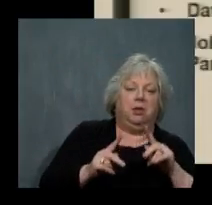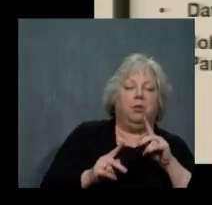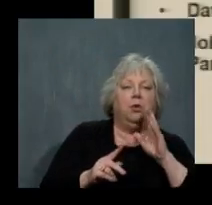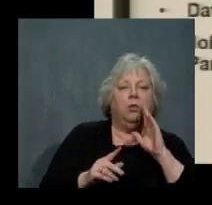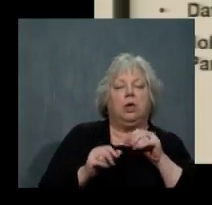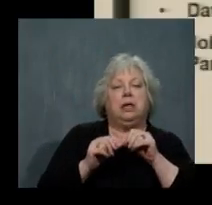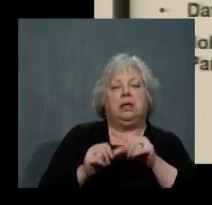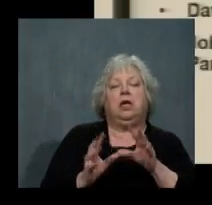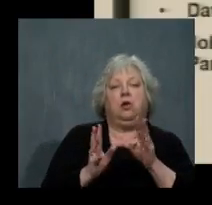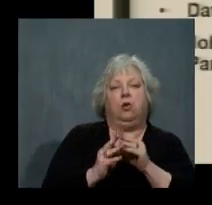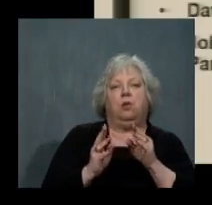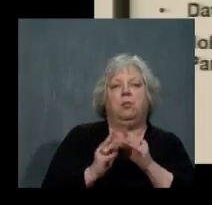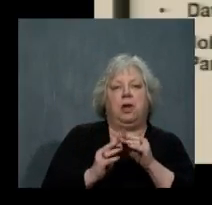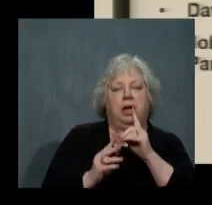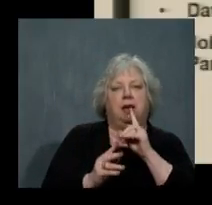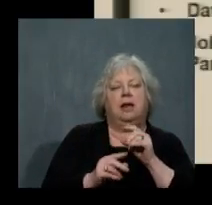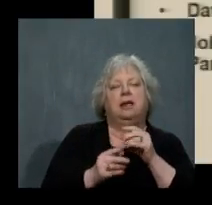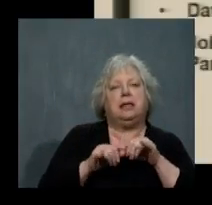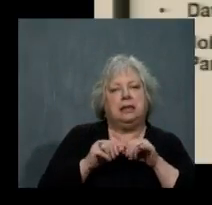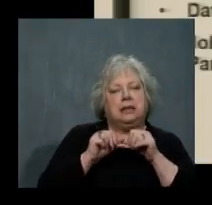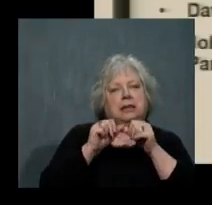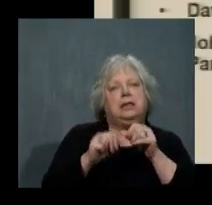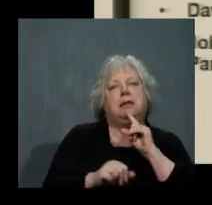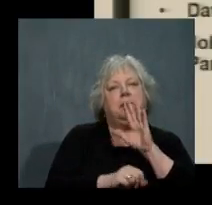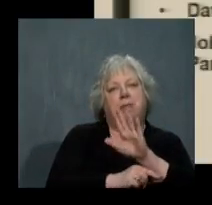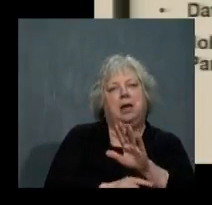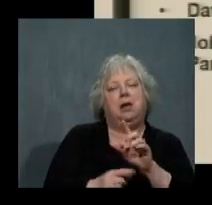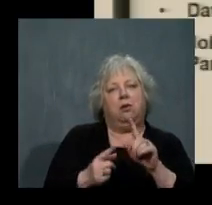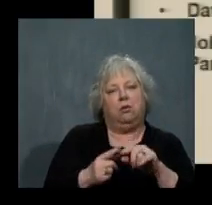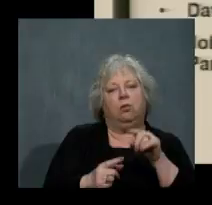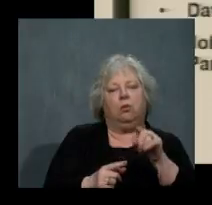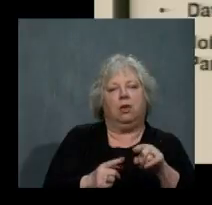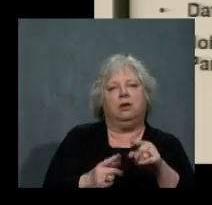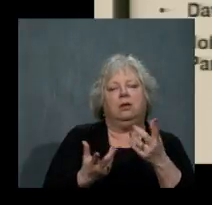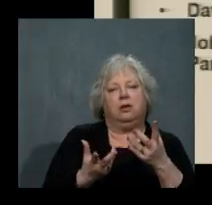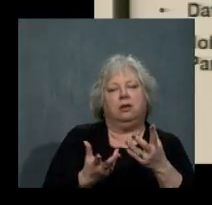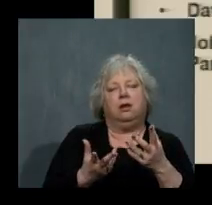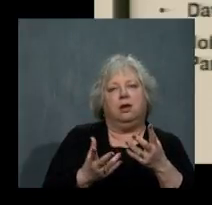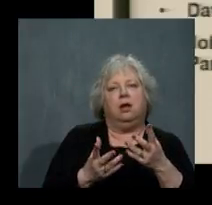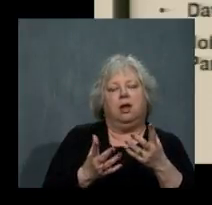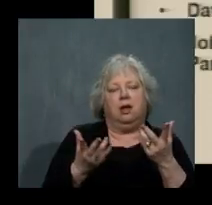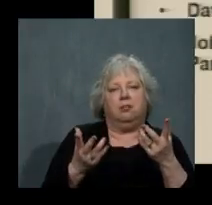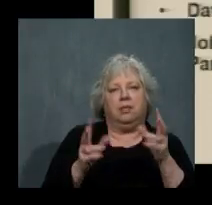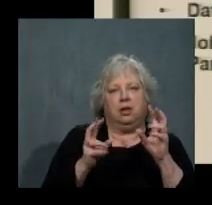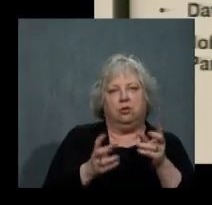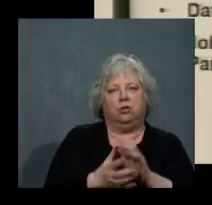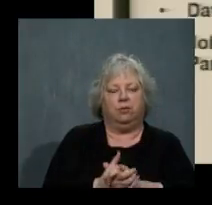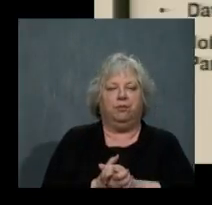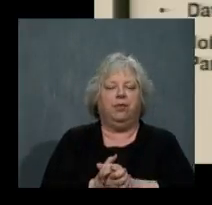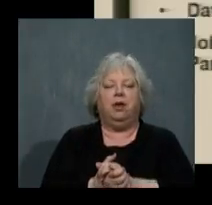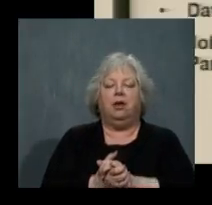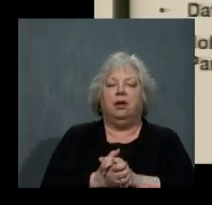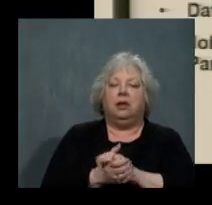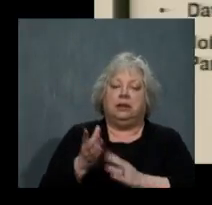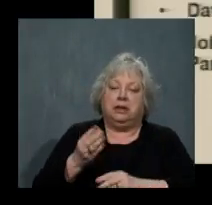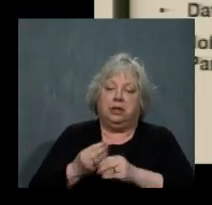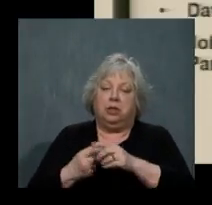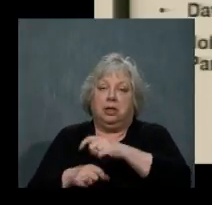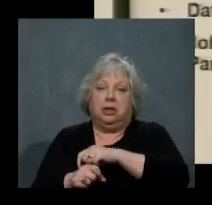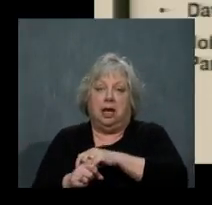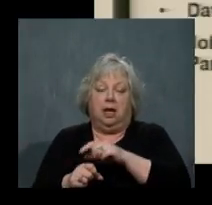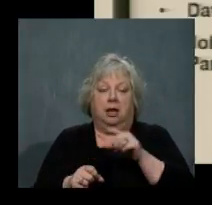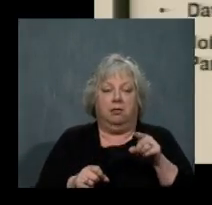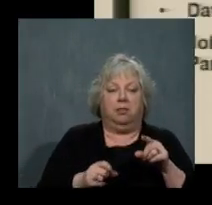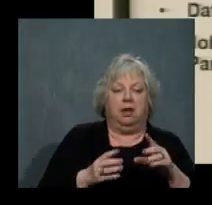and will continue to meet, should y'all be so open to do so. In addition to their time, they've given their